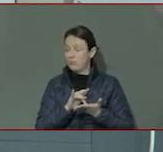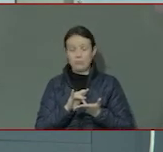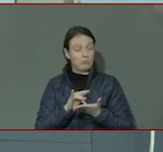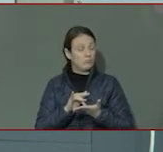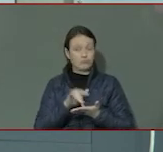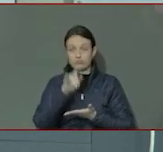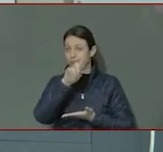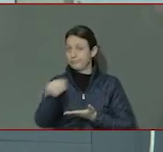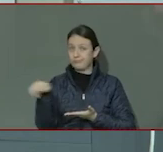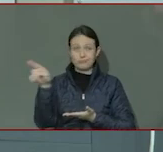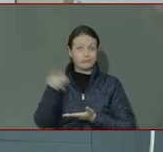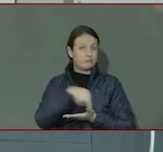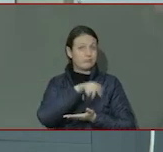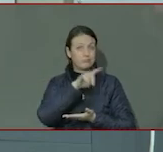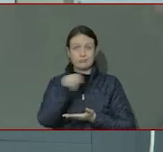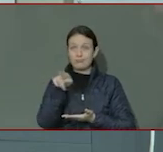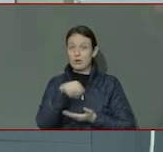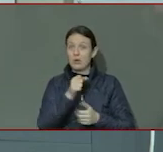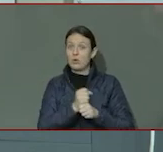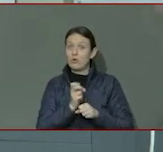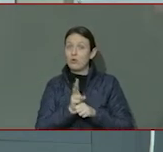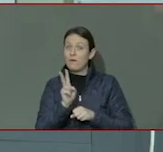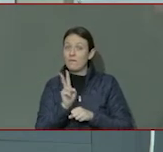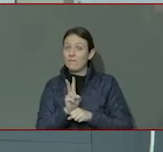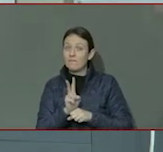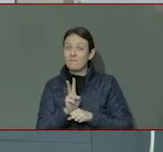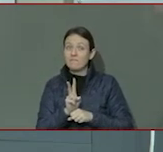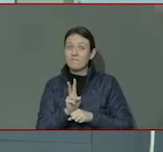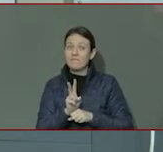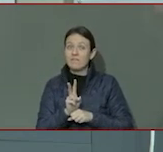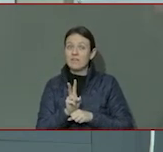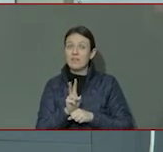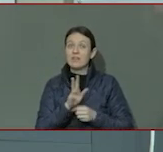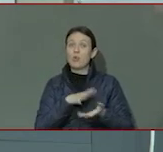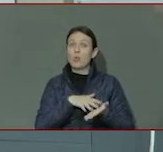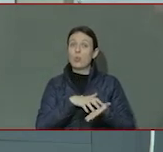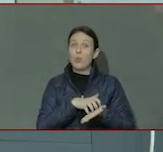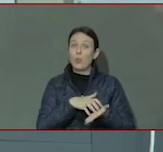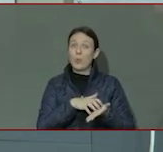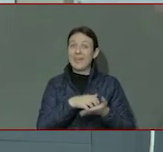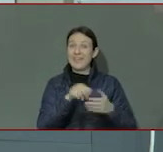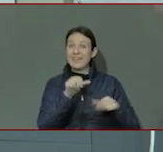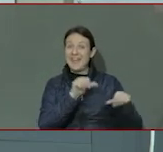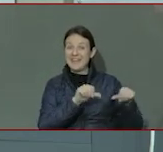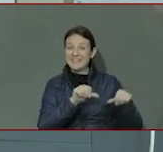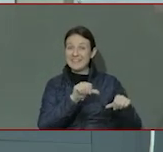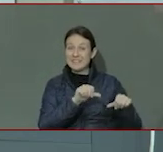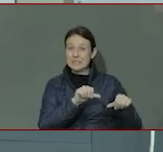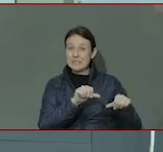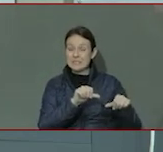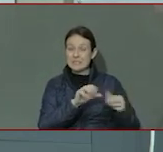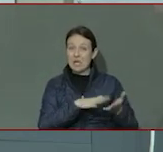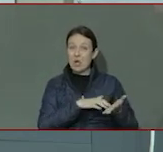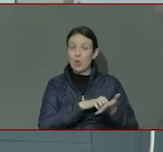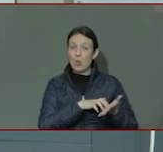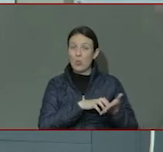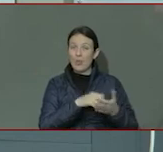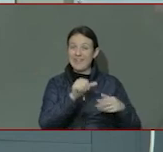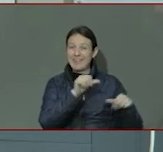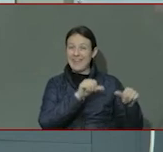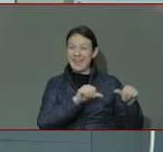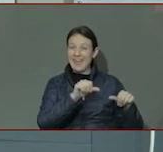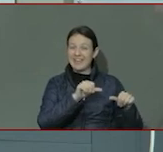Why? Grade 12, it is a weak acid. And a weak acid